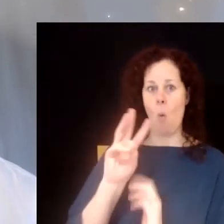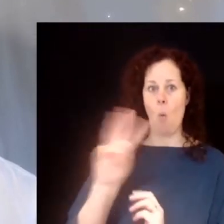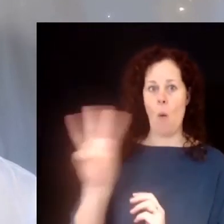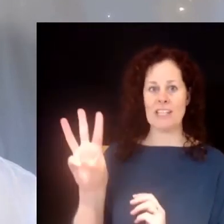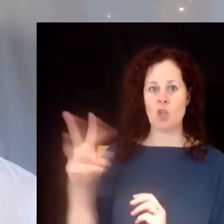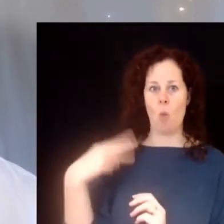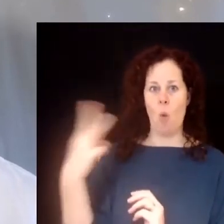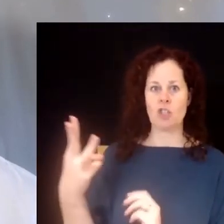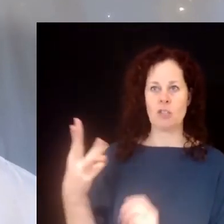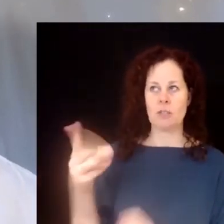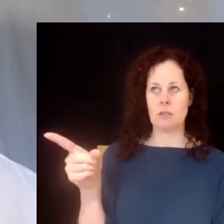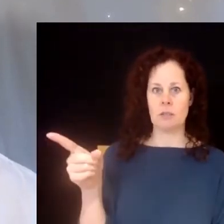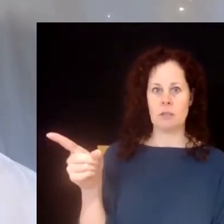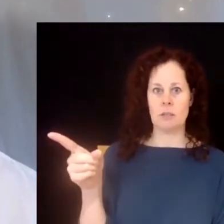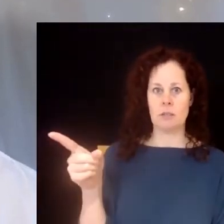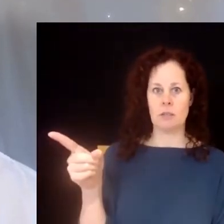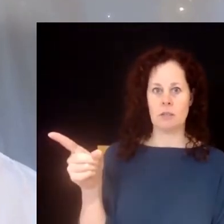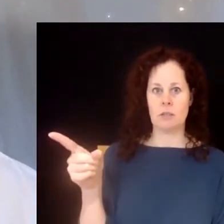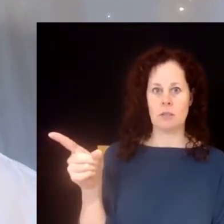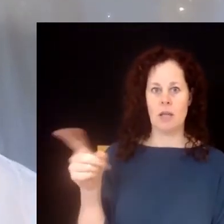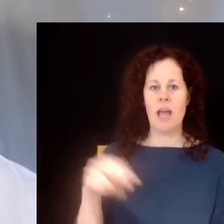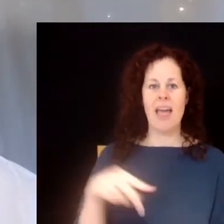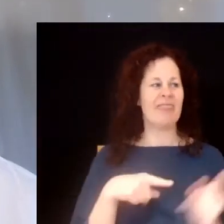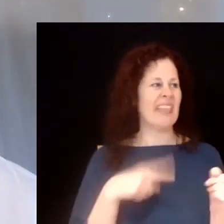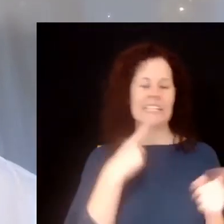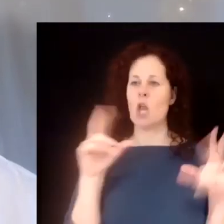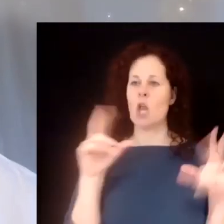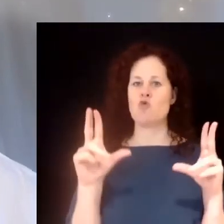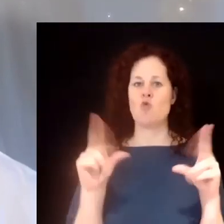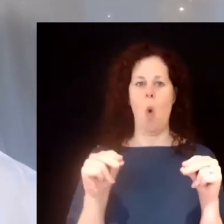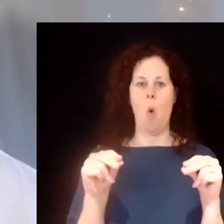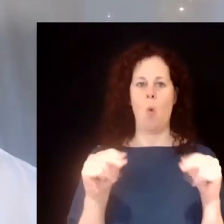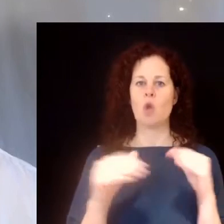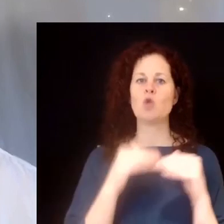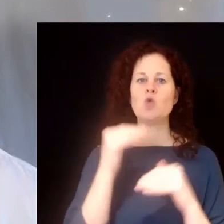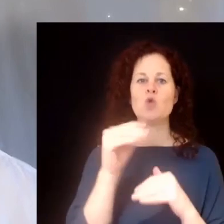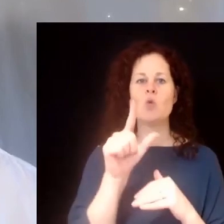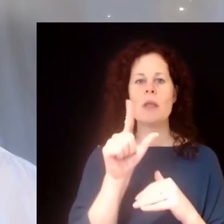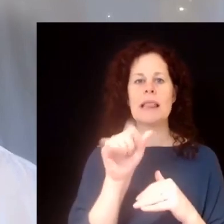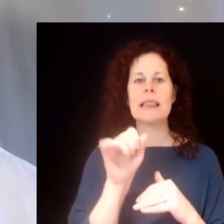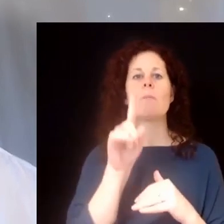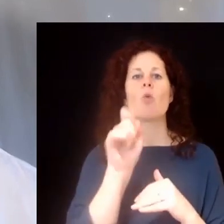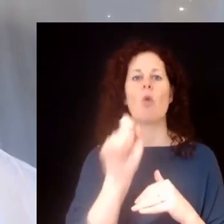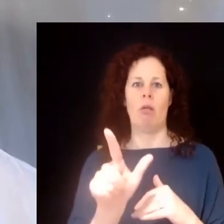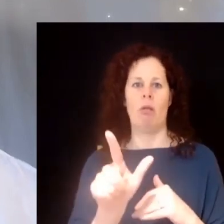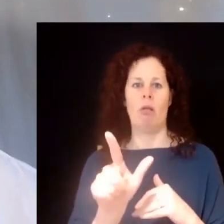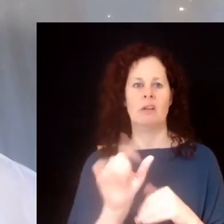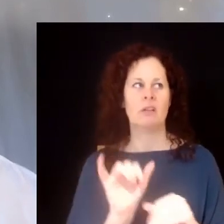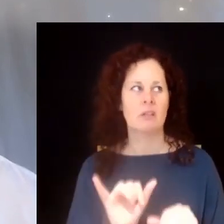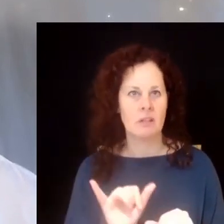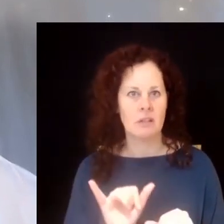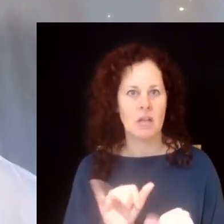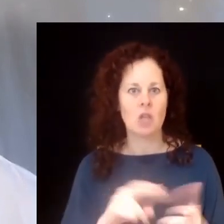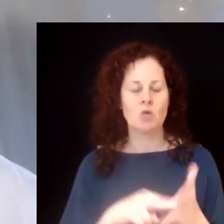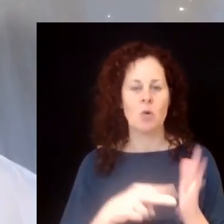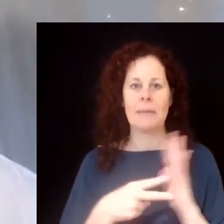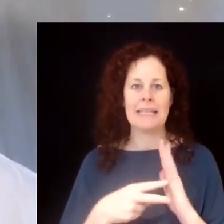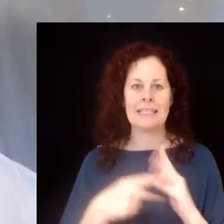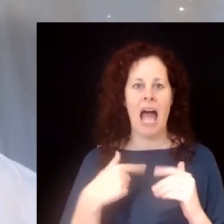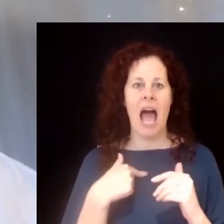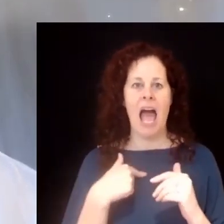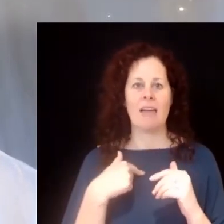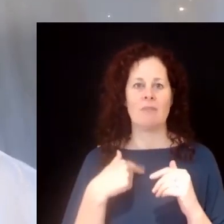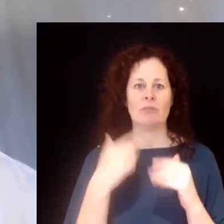to be the final lock on a door. With no financial aid, no ability to take out loans, and no parental support, it